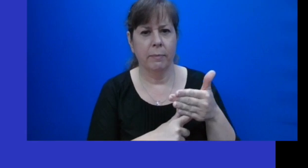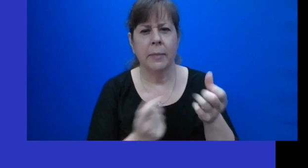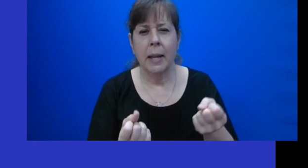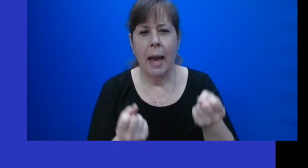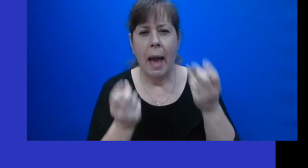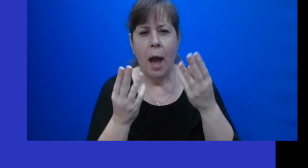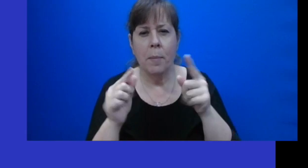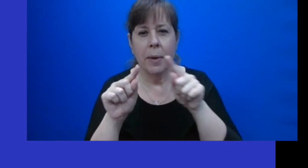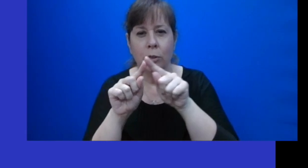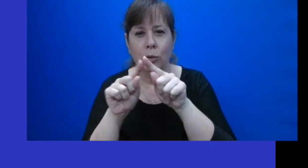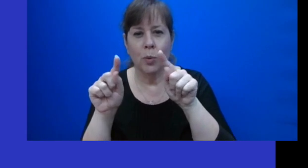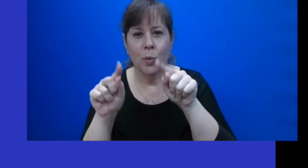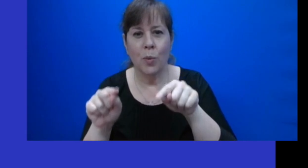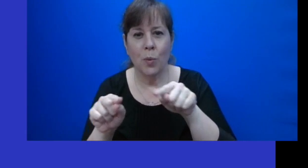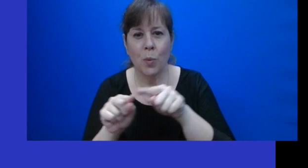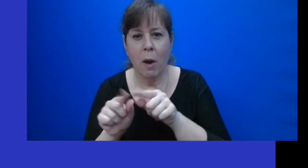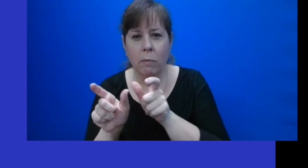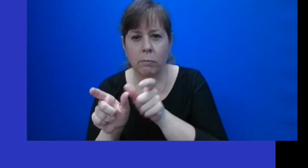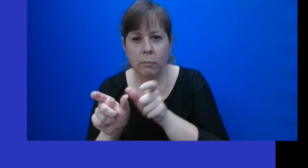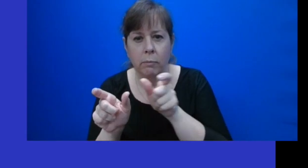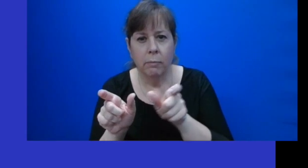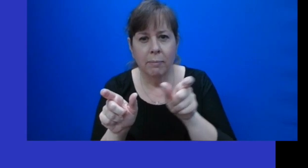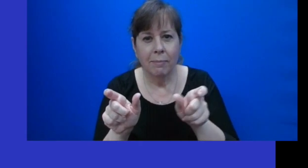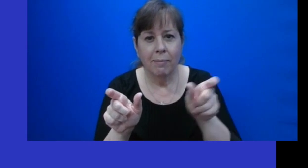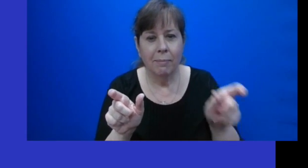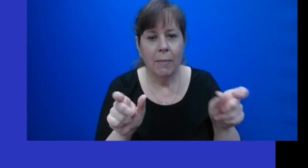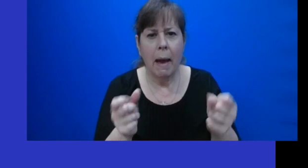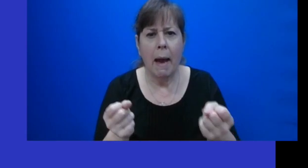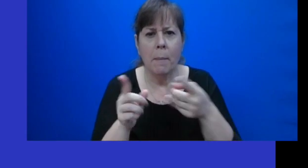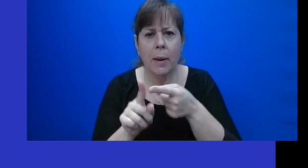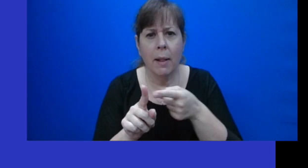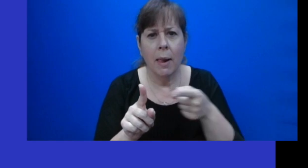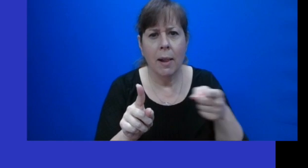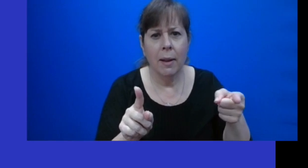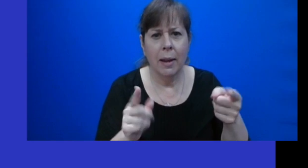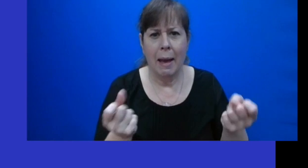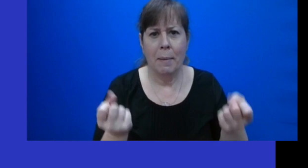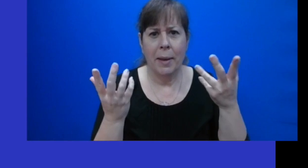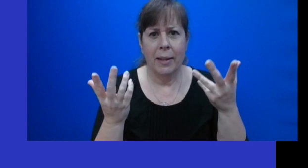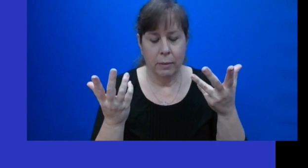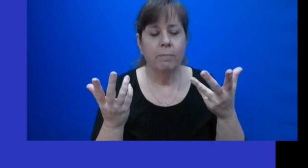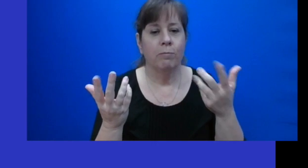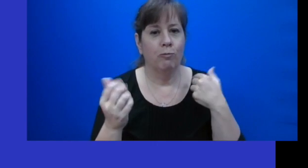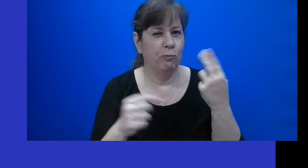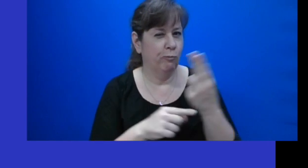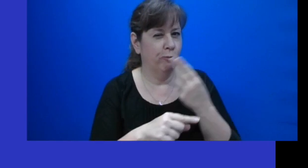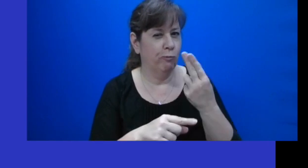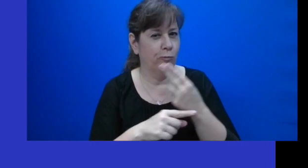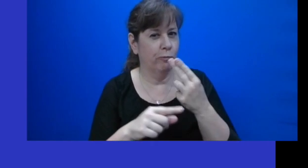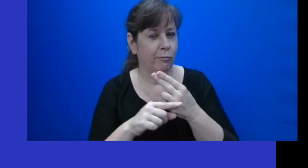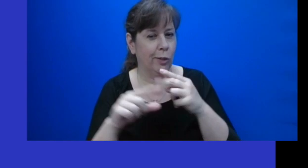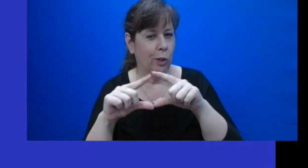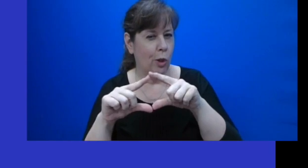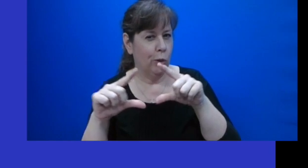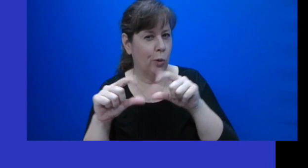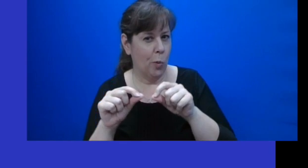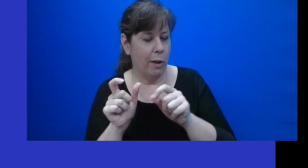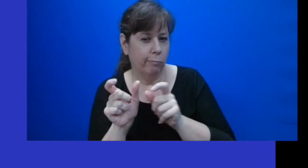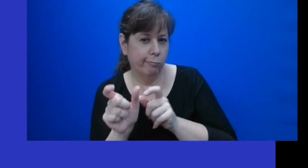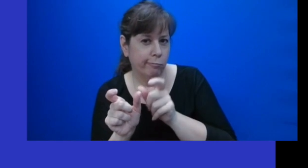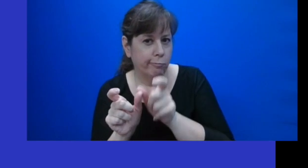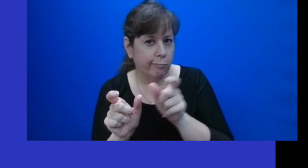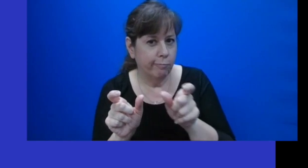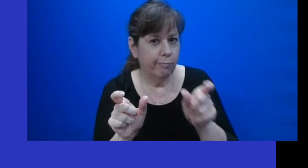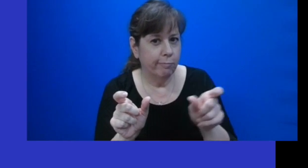squares long do you think this fish might be? Let's use our squares to find out. It